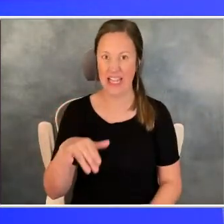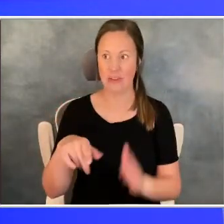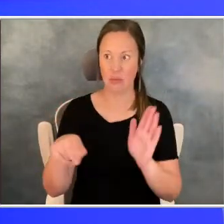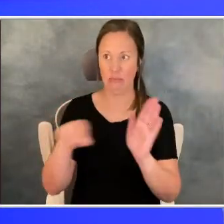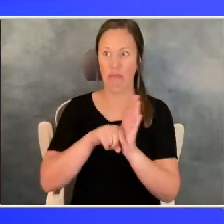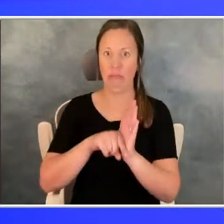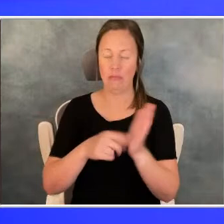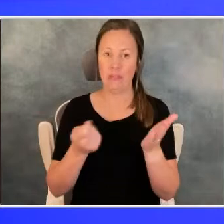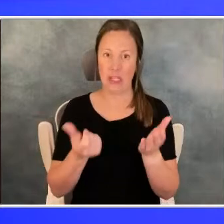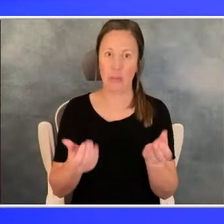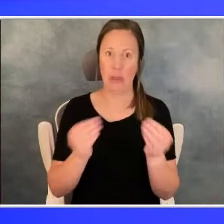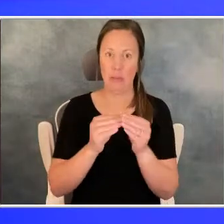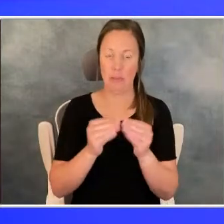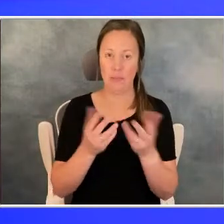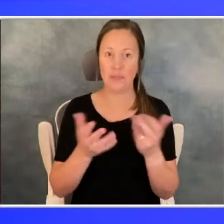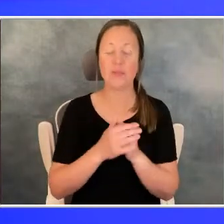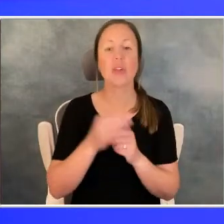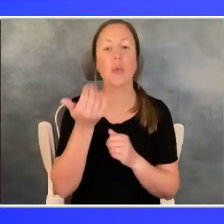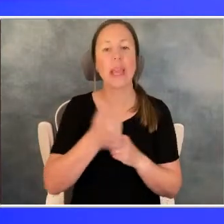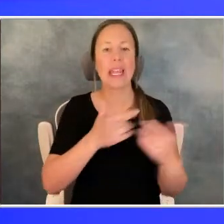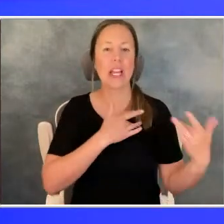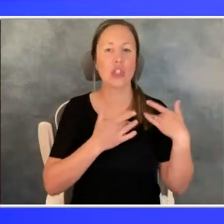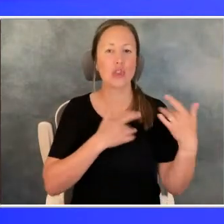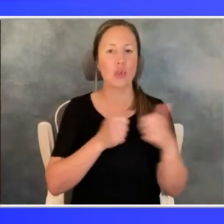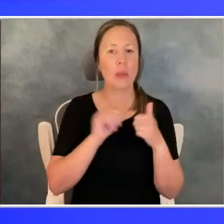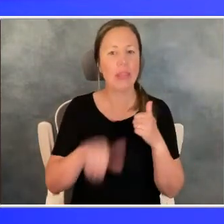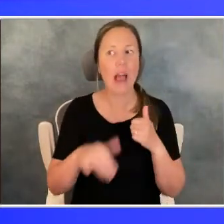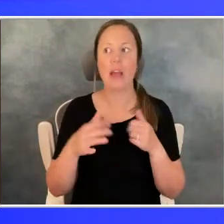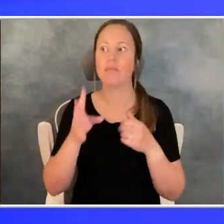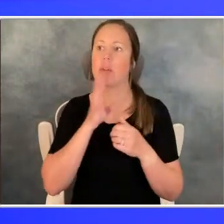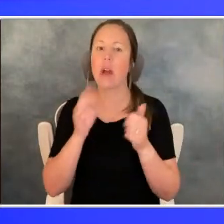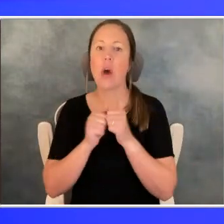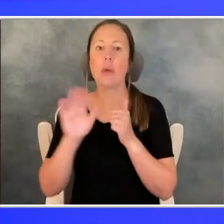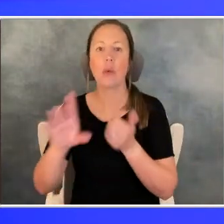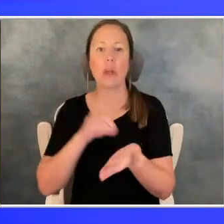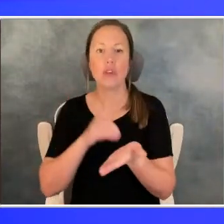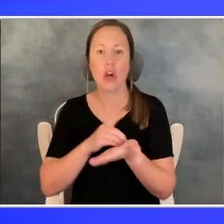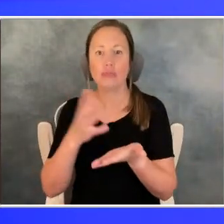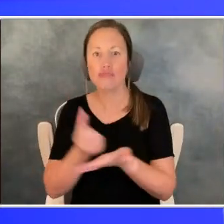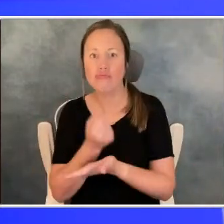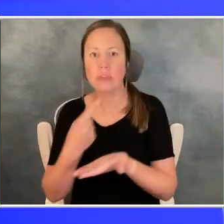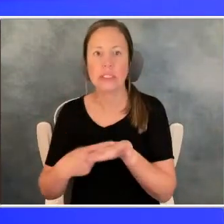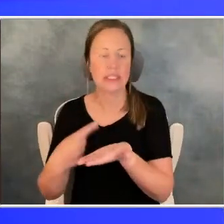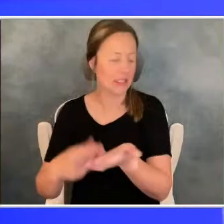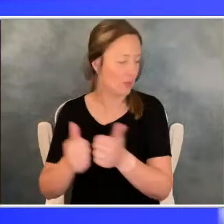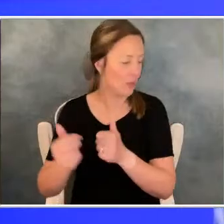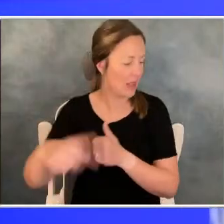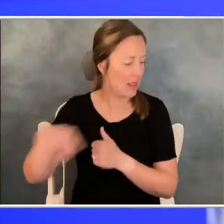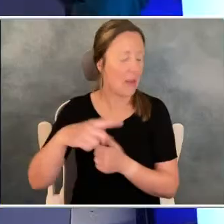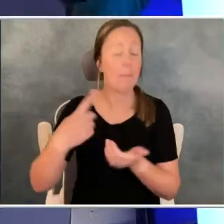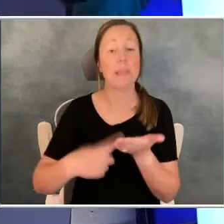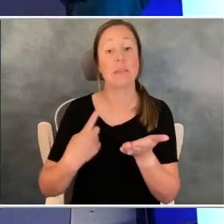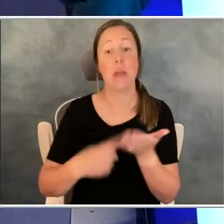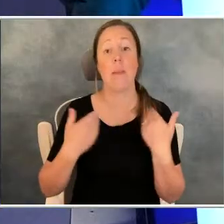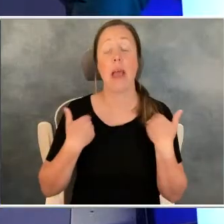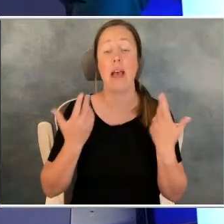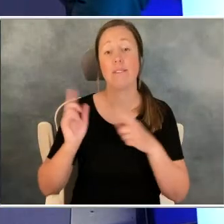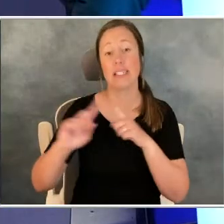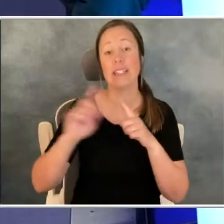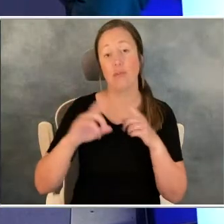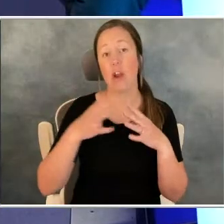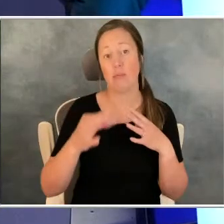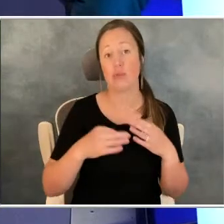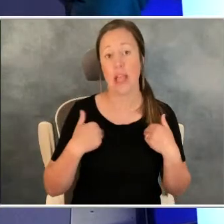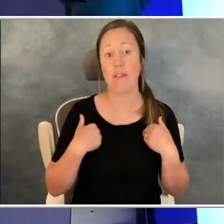that, visit with your physician and discuss this with them. In some instances, there are some alternative regimens. Yeah, I think that those